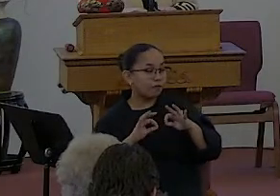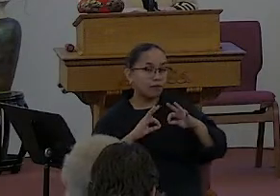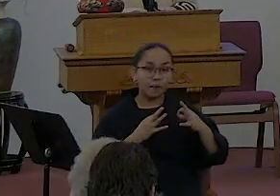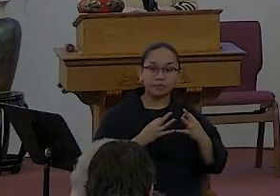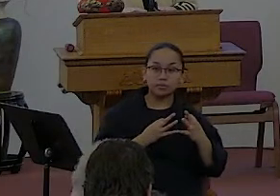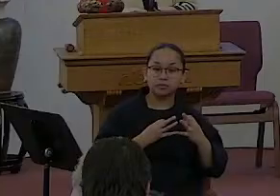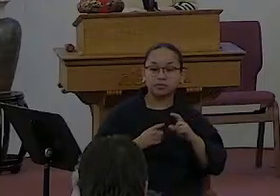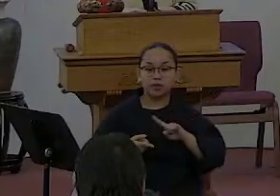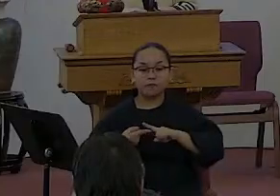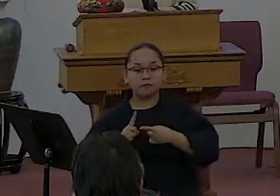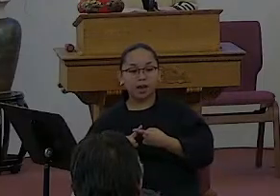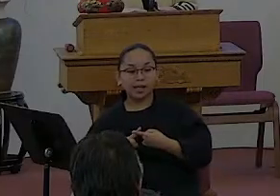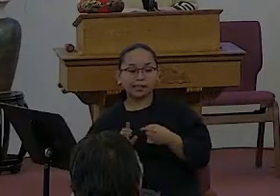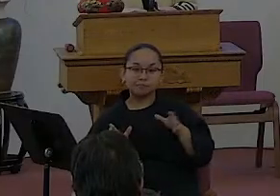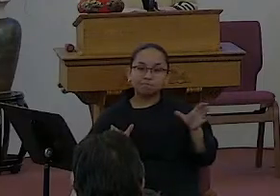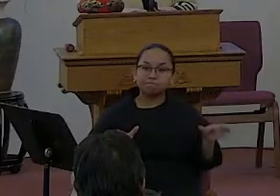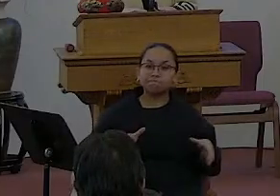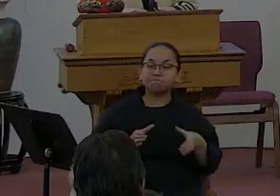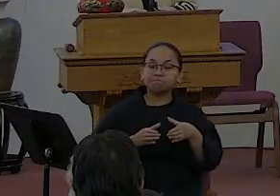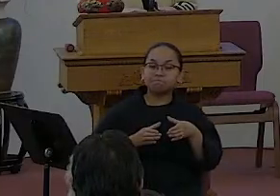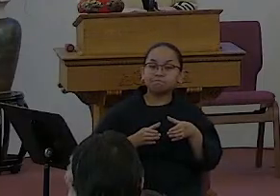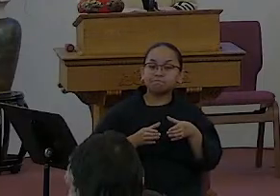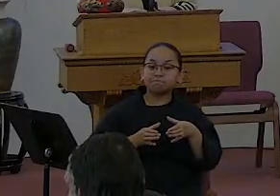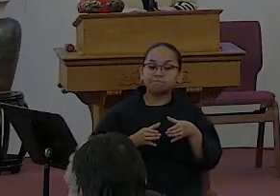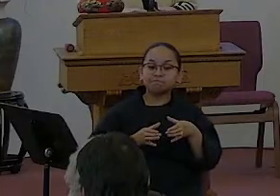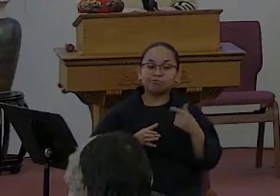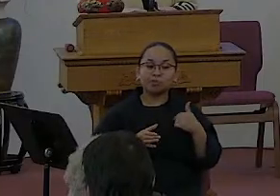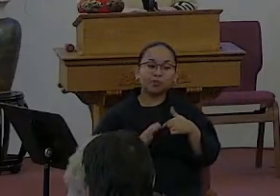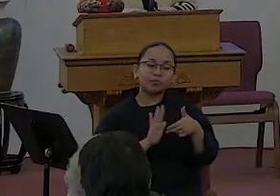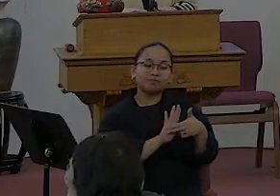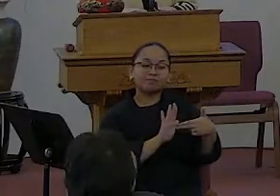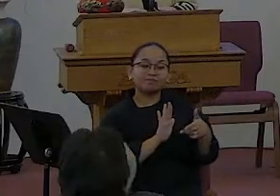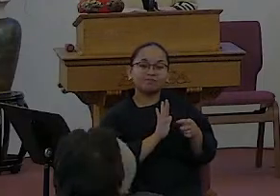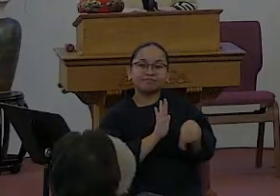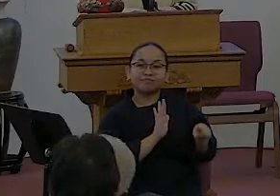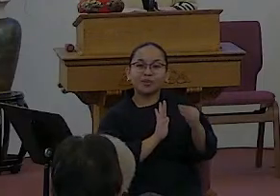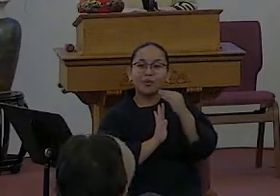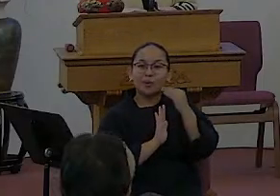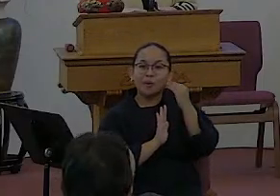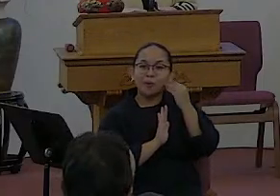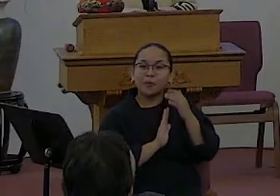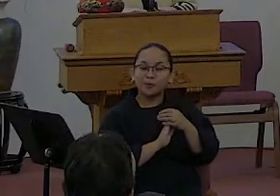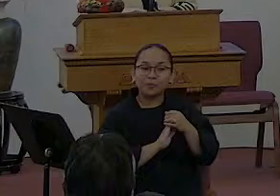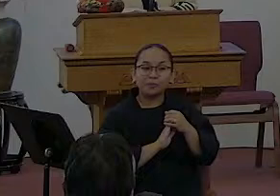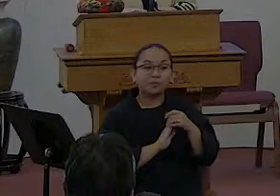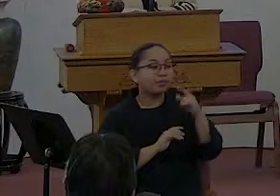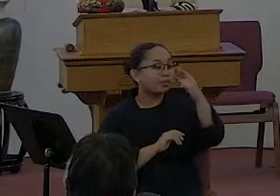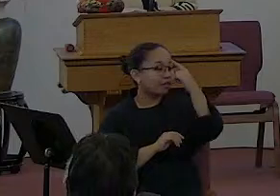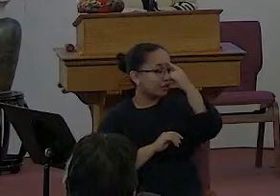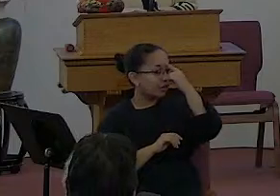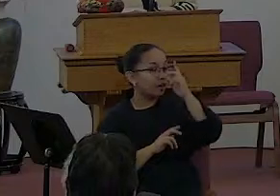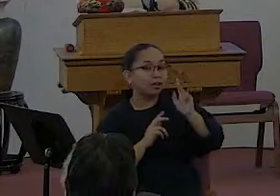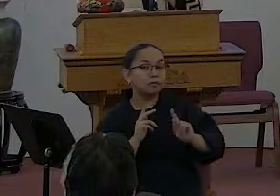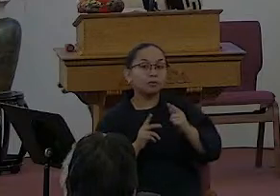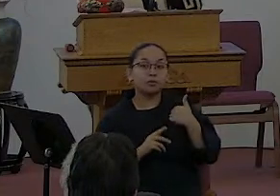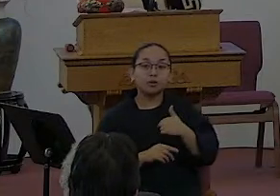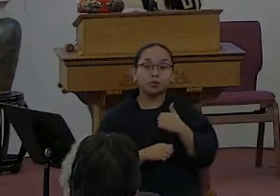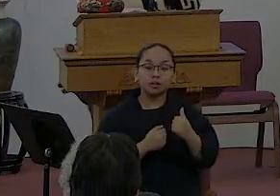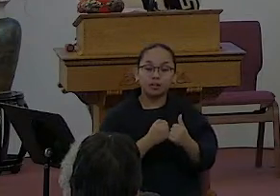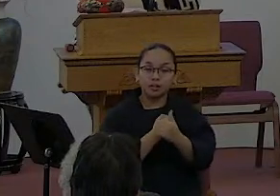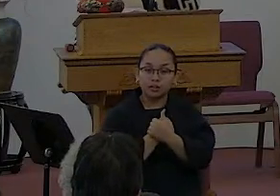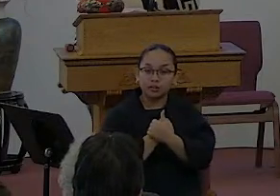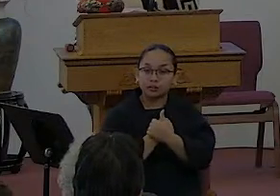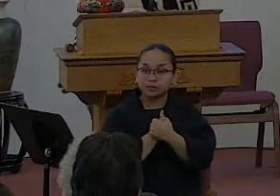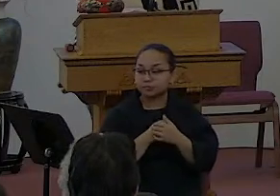keep close, those who we call home. Think of those we love,